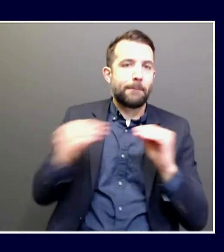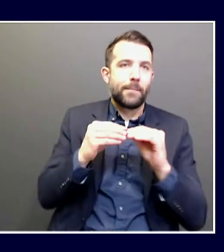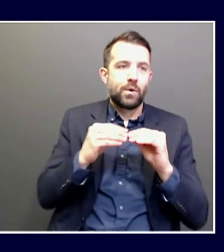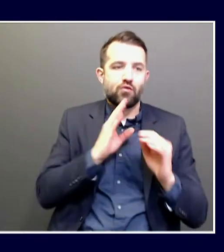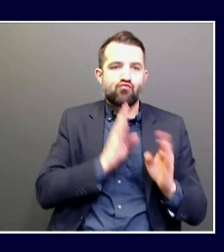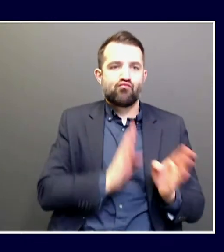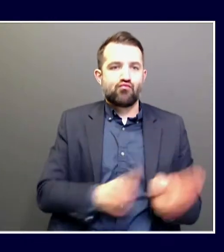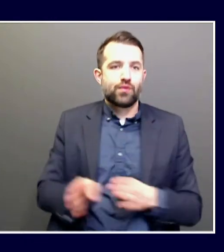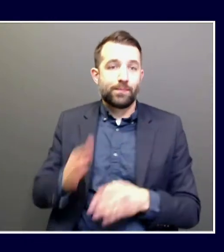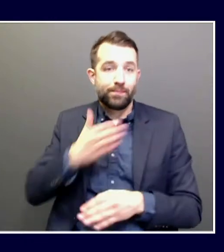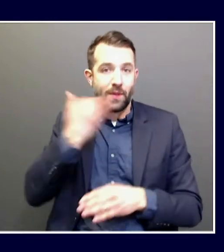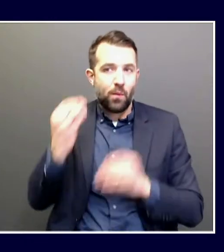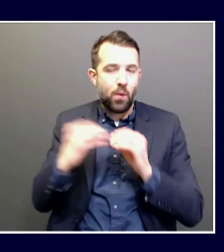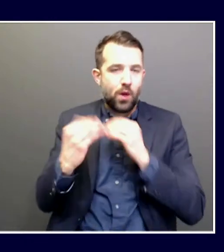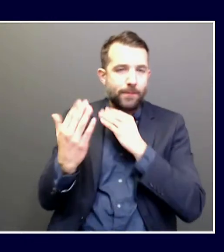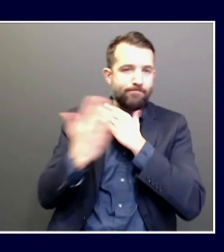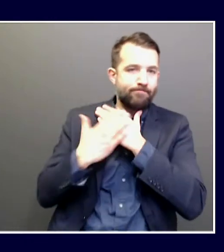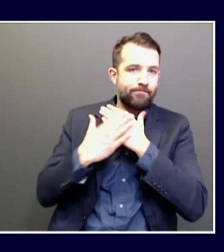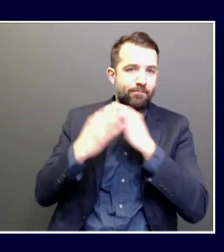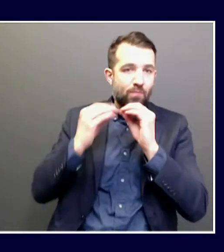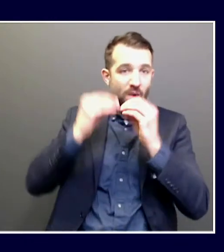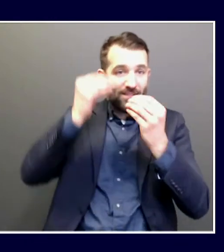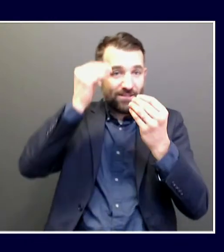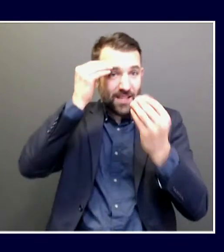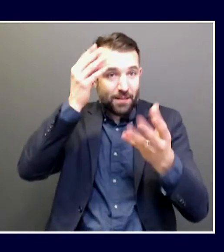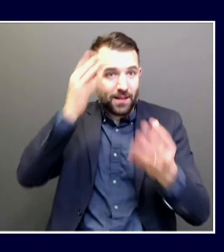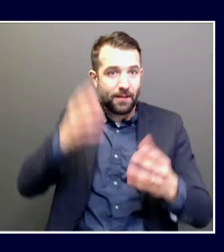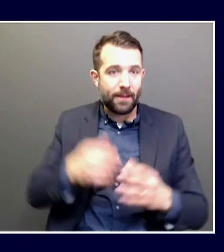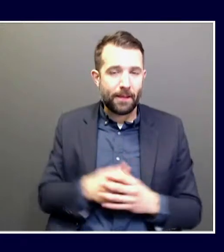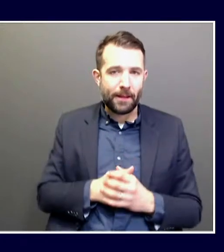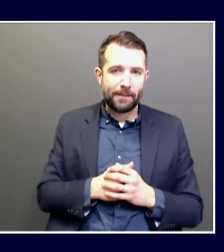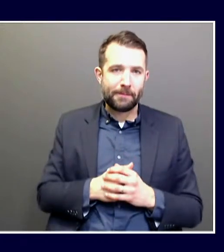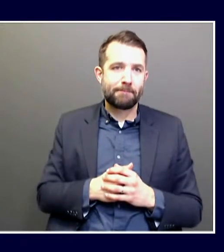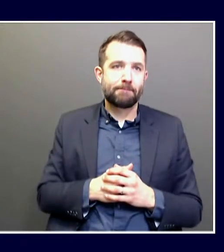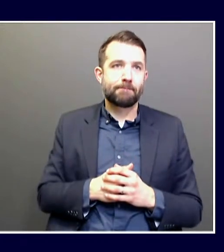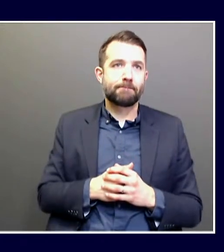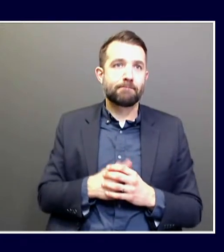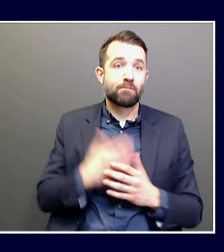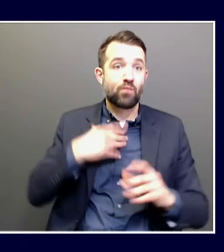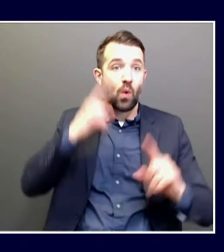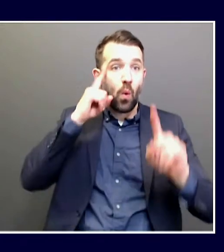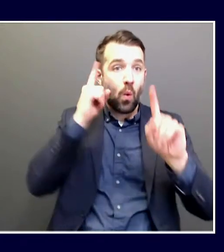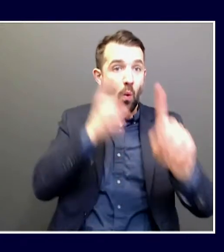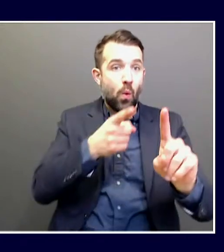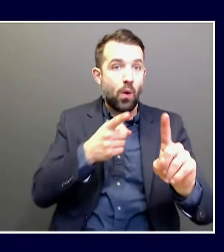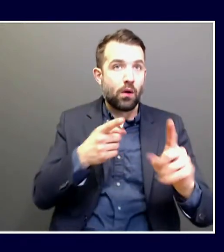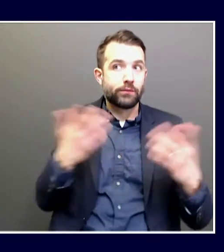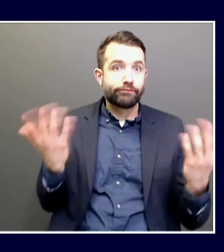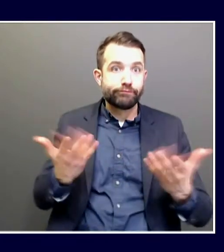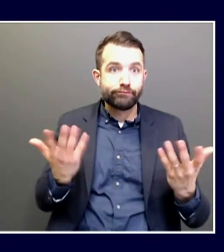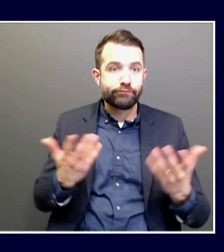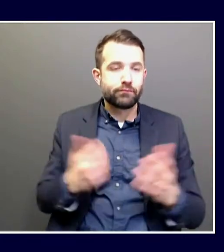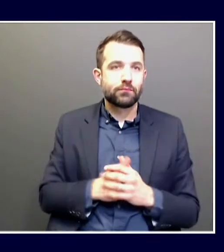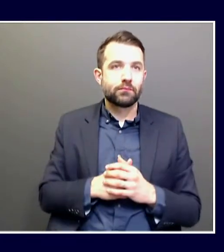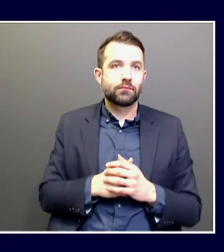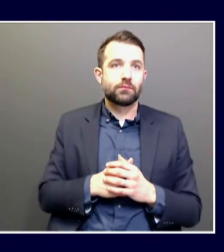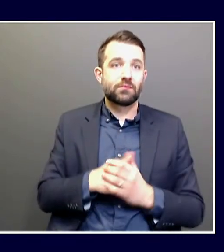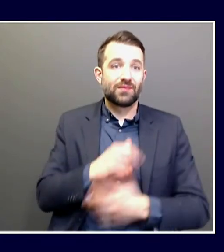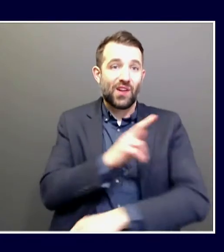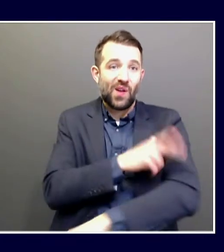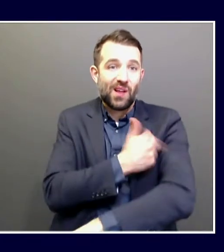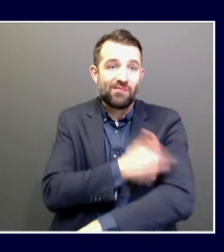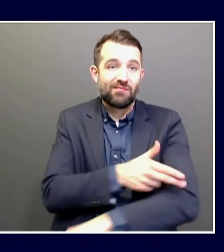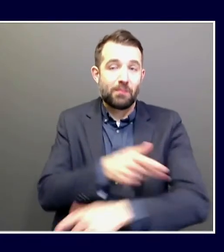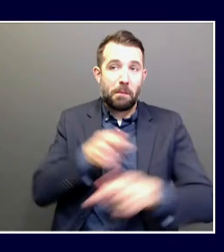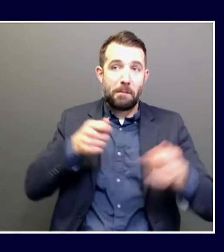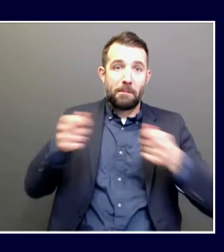But again, I will just go back to the fact that if the goal is to keep our capacity in our hospitals, our schools, and our